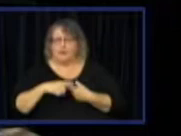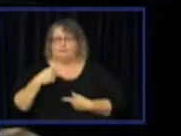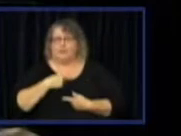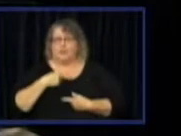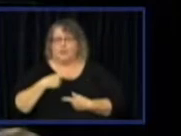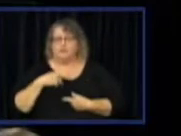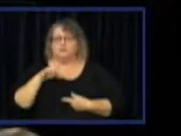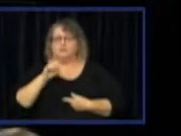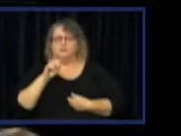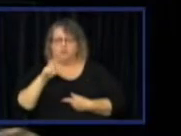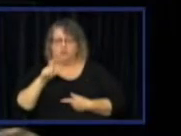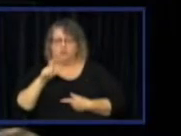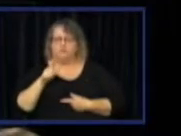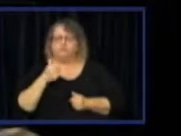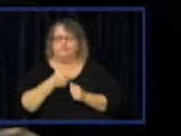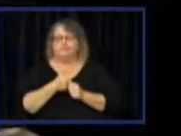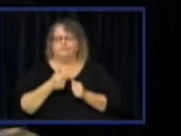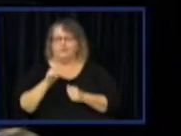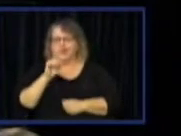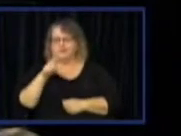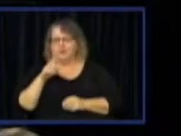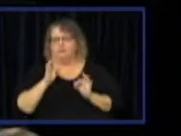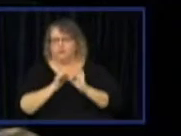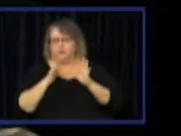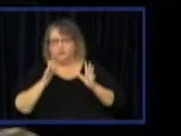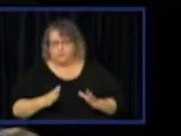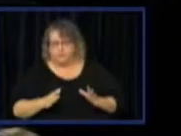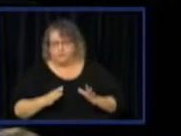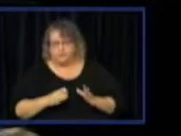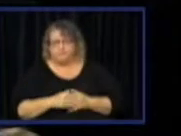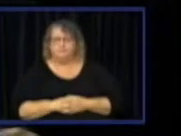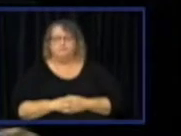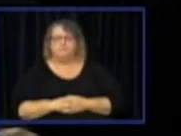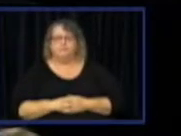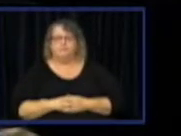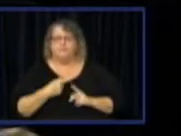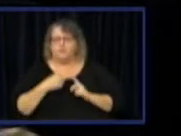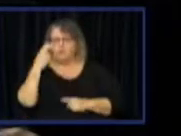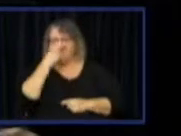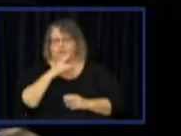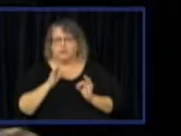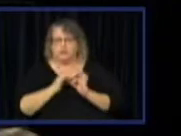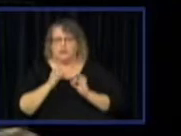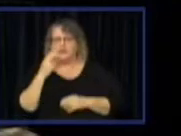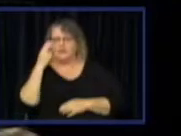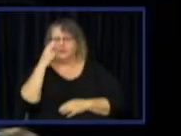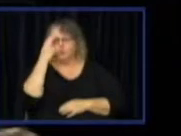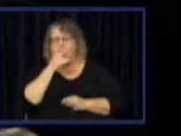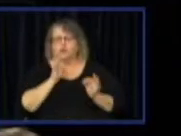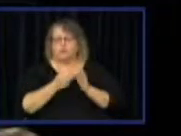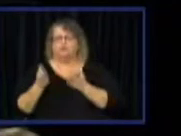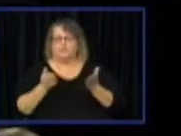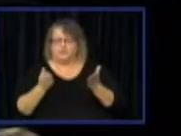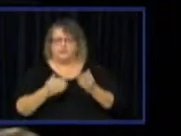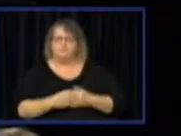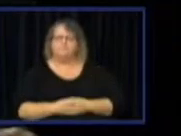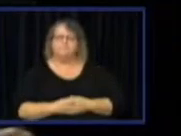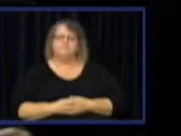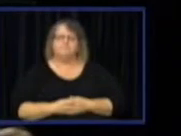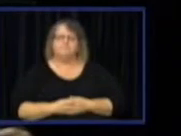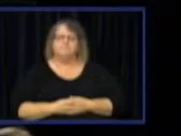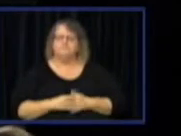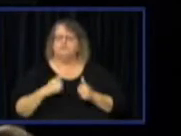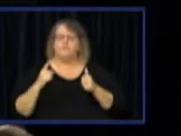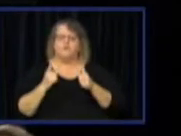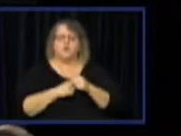Patty Sakal, who is our American Sign Language interpreter, who is from Hawaii Interpreting Services. Let me